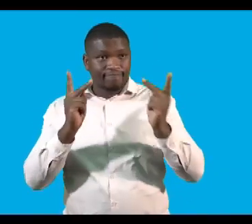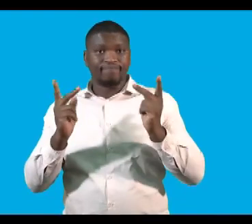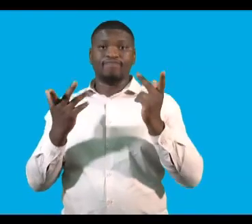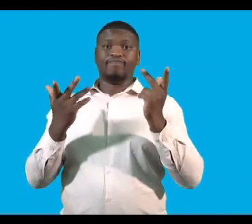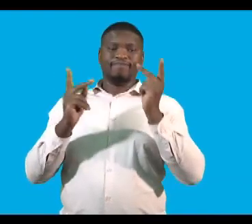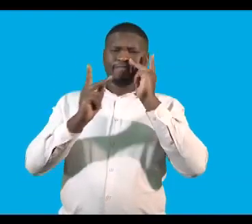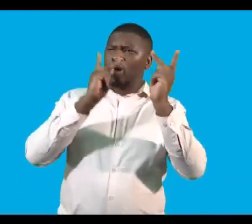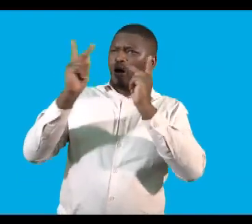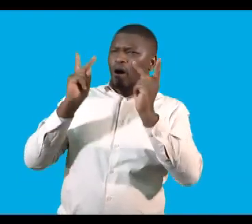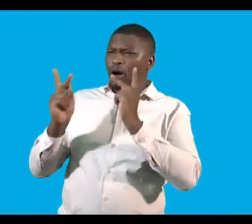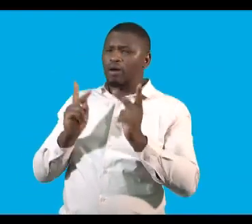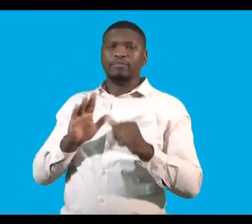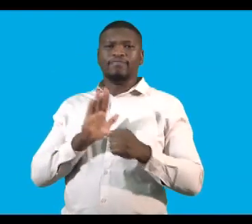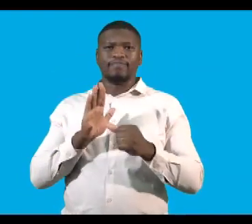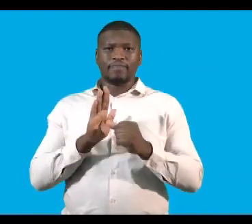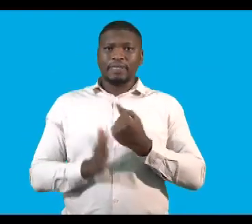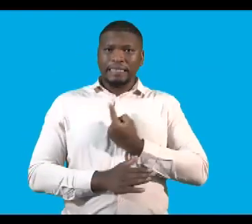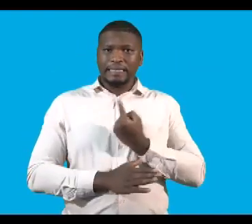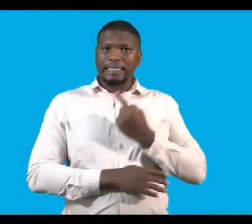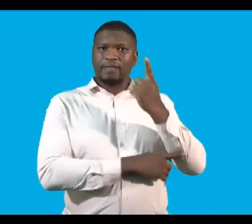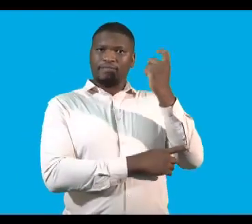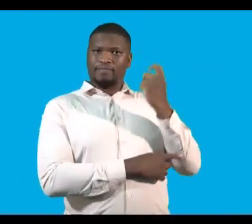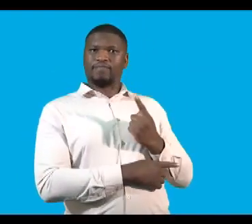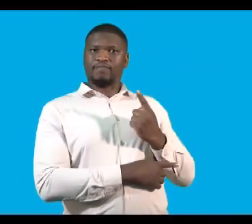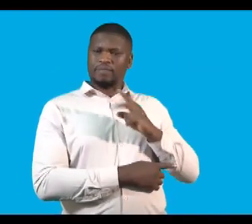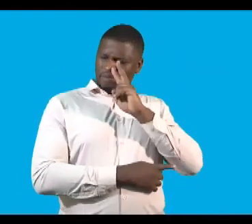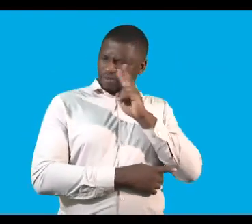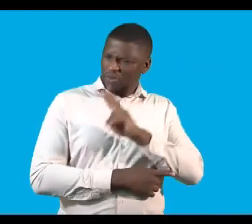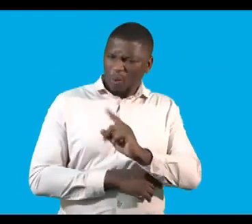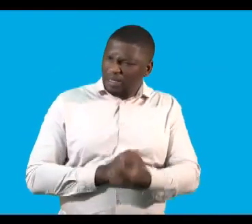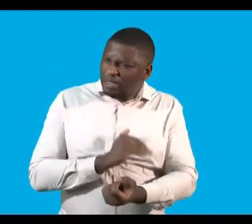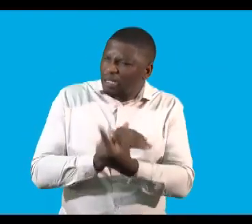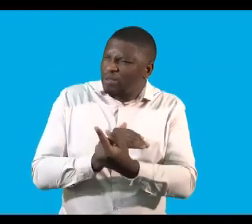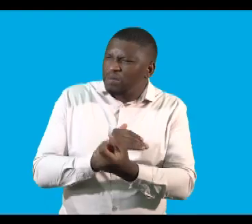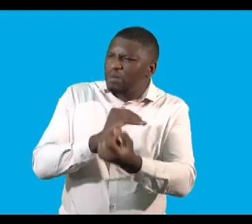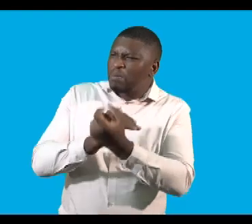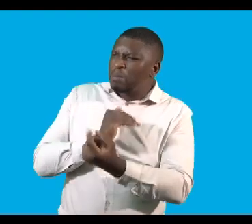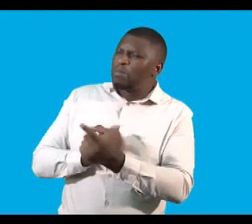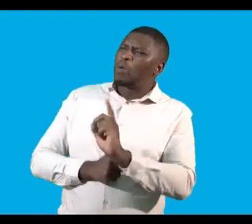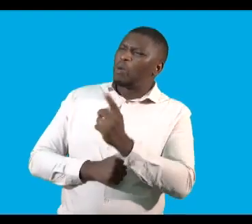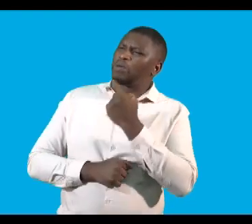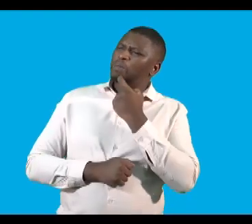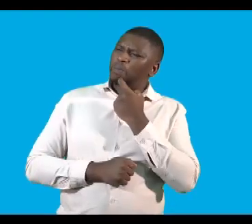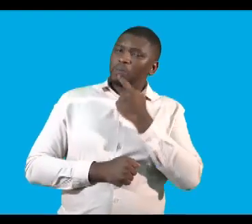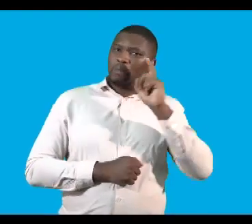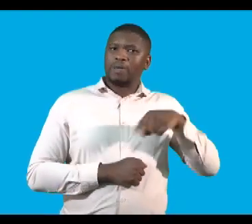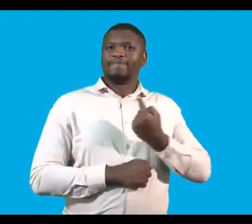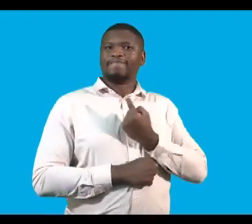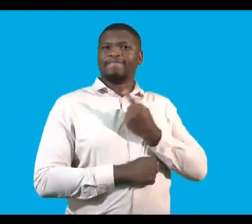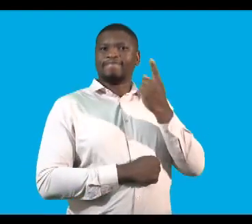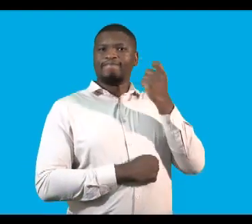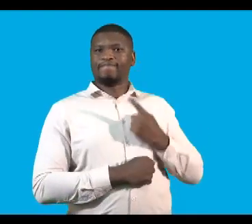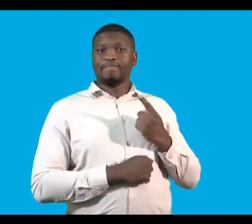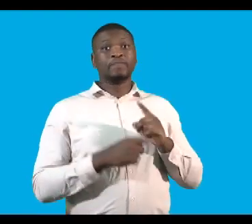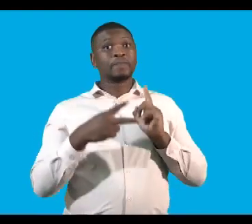leading questions. What is happening? Look at the main action and how it is shown. Pay attention to the characters'